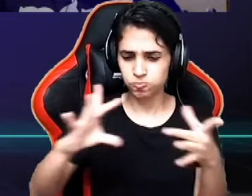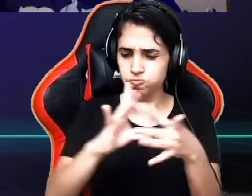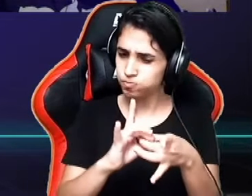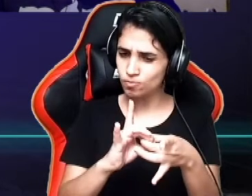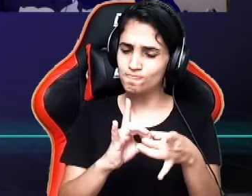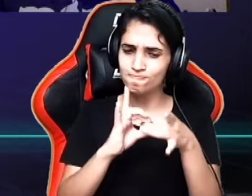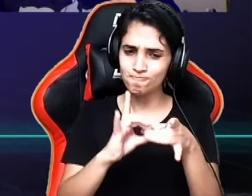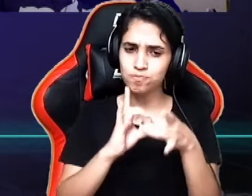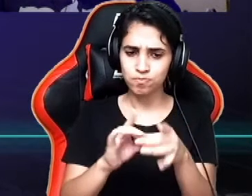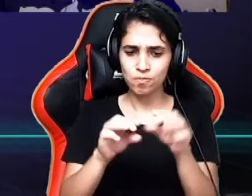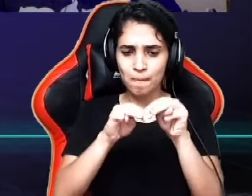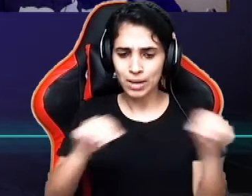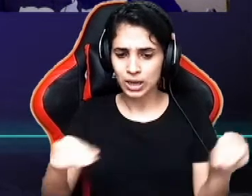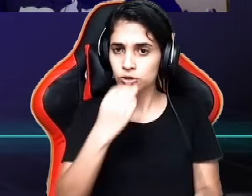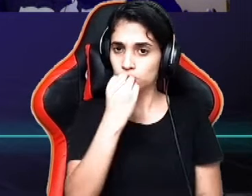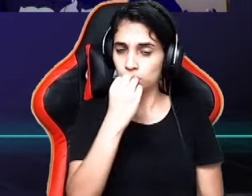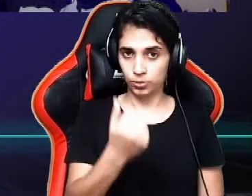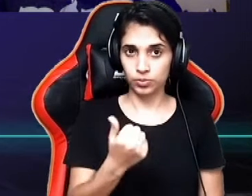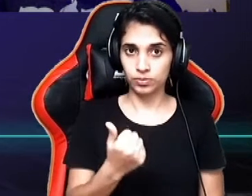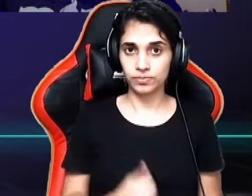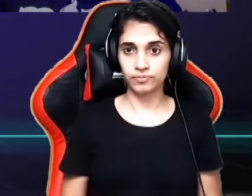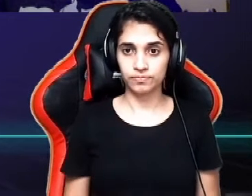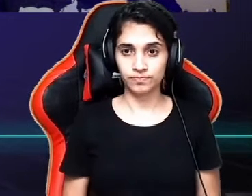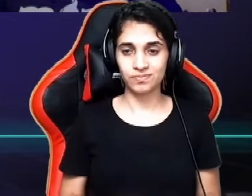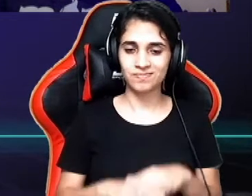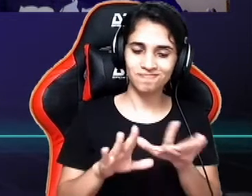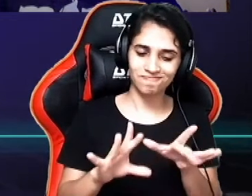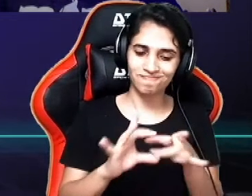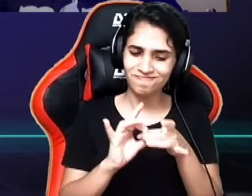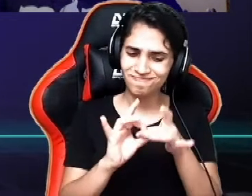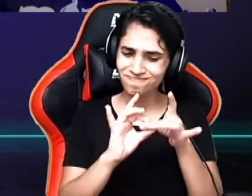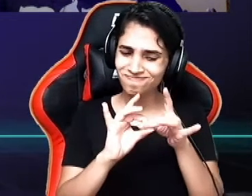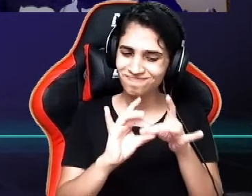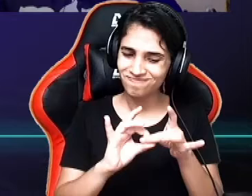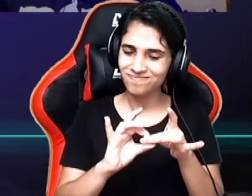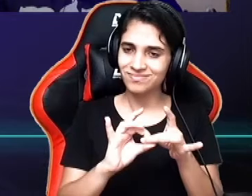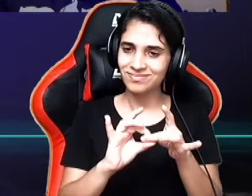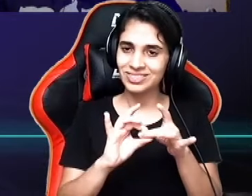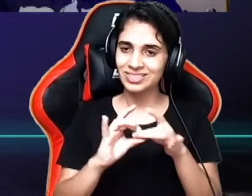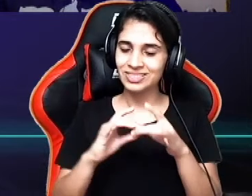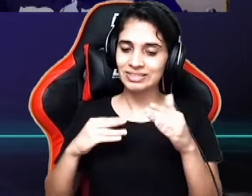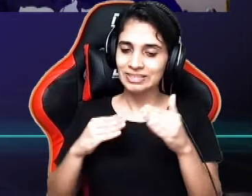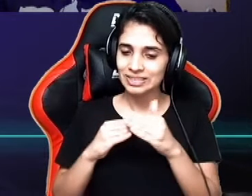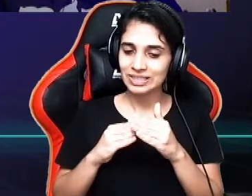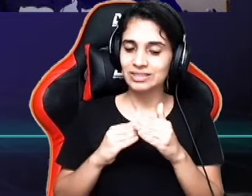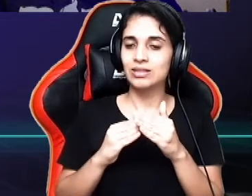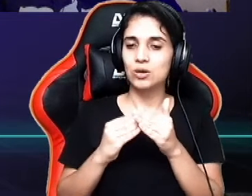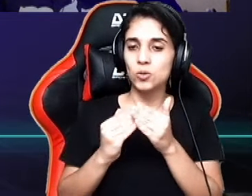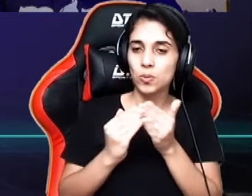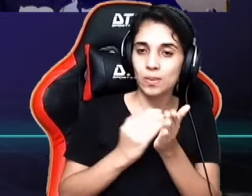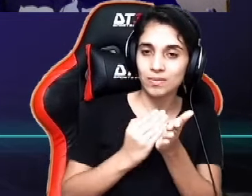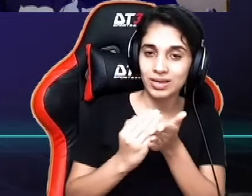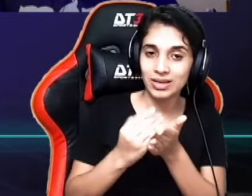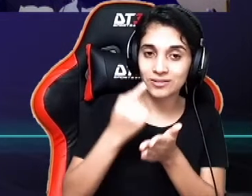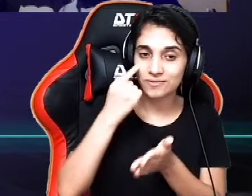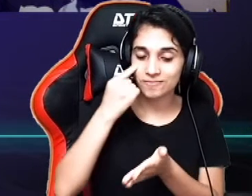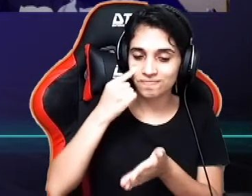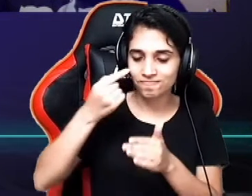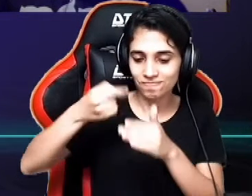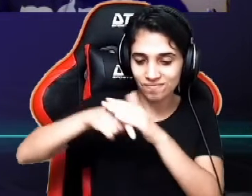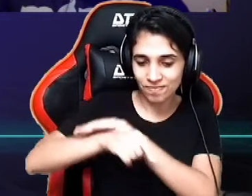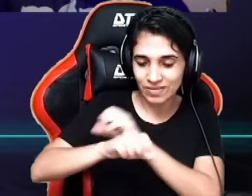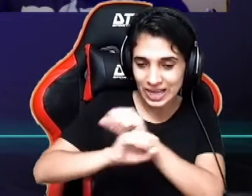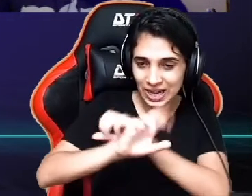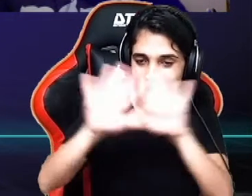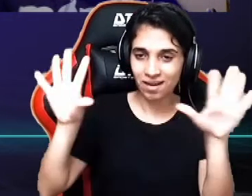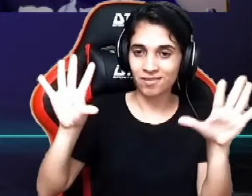they can do this marketing work in a very interesting way, but it's not so well tied. They go to the first page,